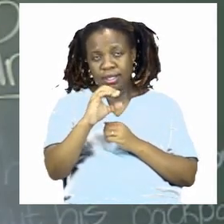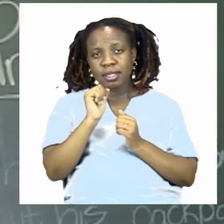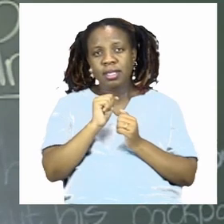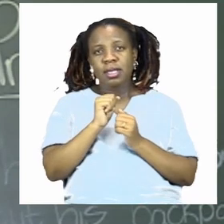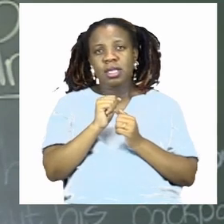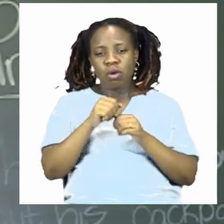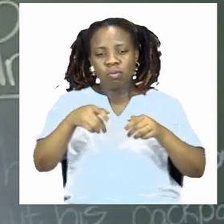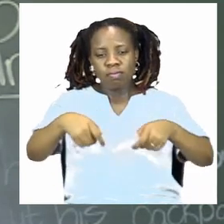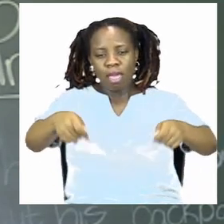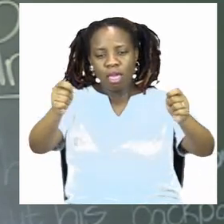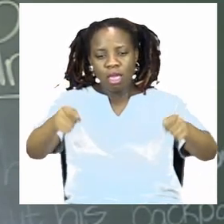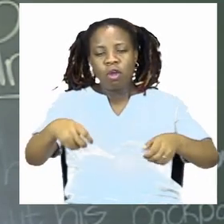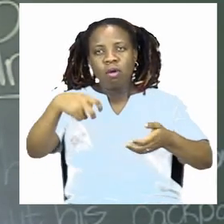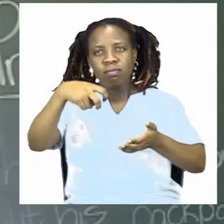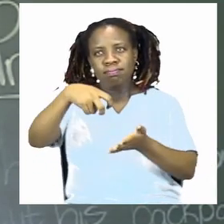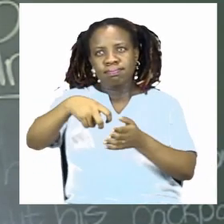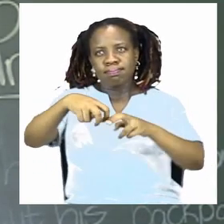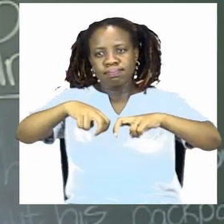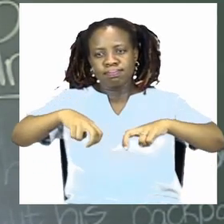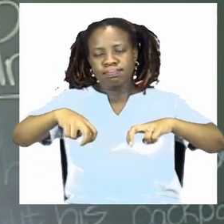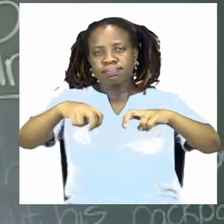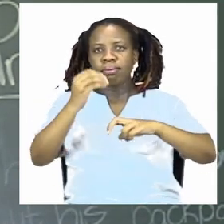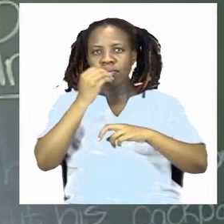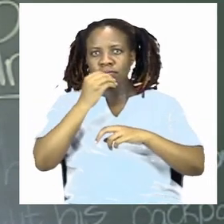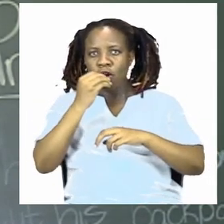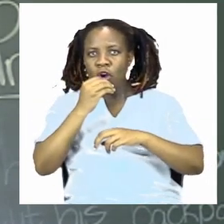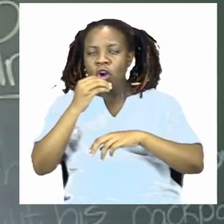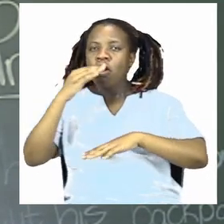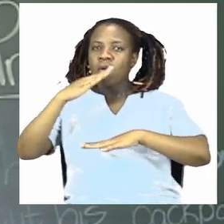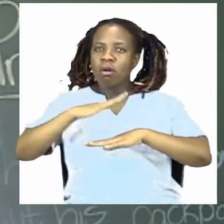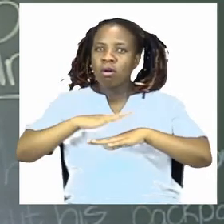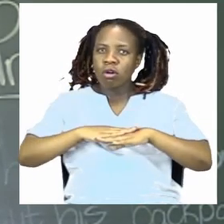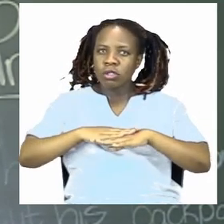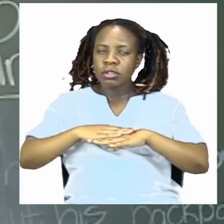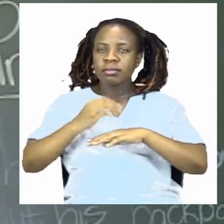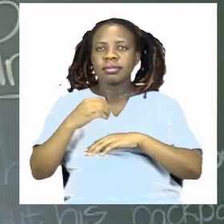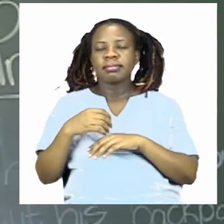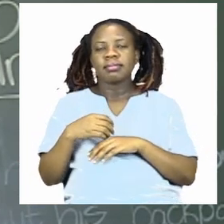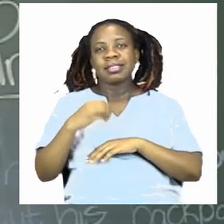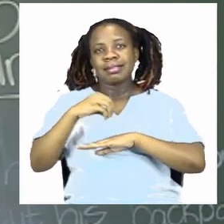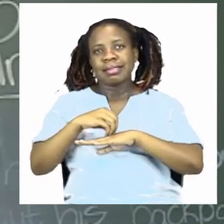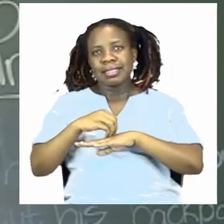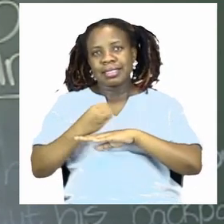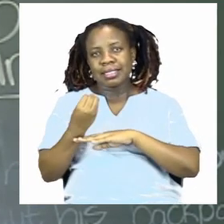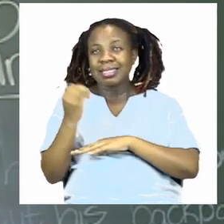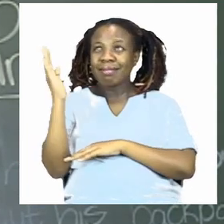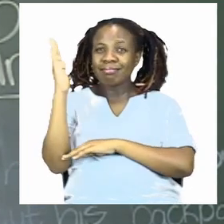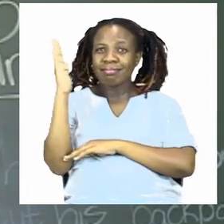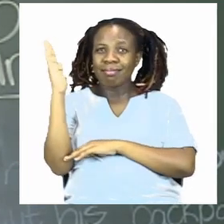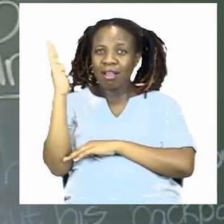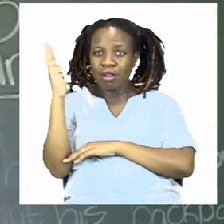which is Saturday. All right, Saturday afternoon. And then the next part of the sentence